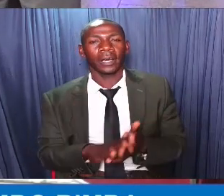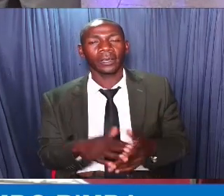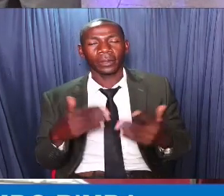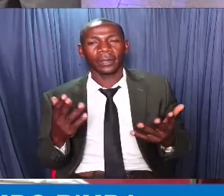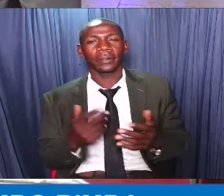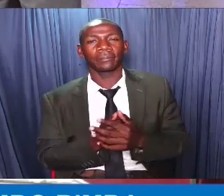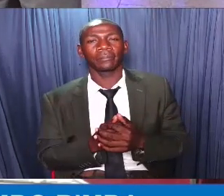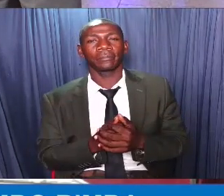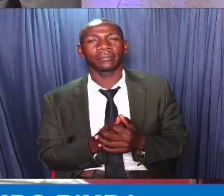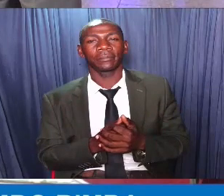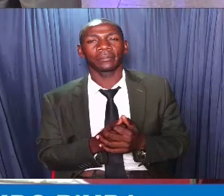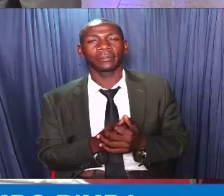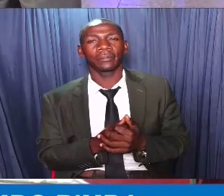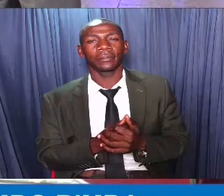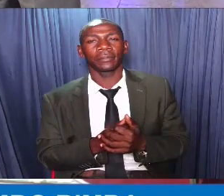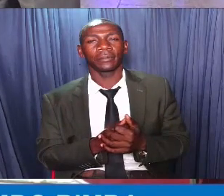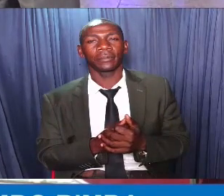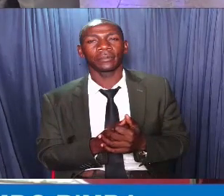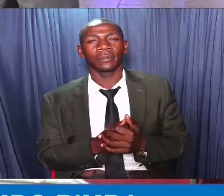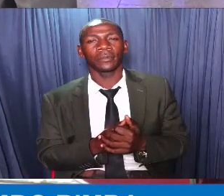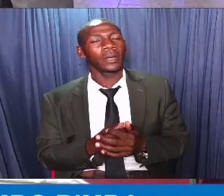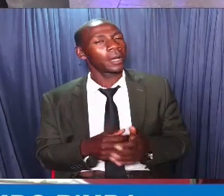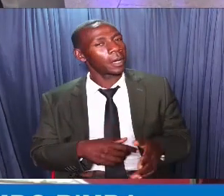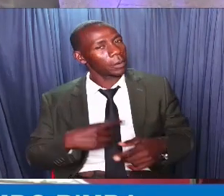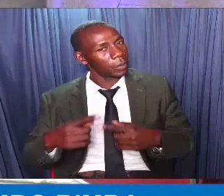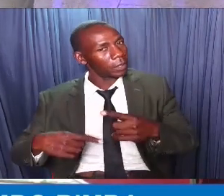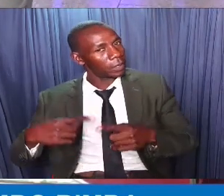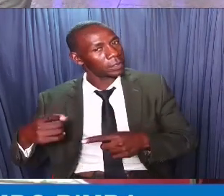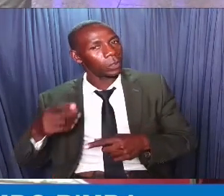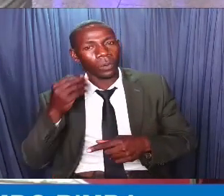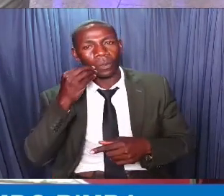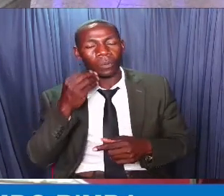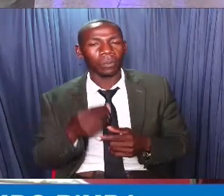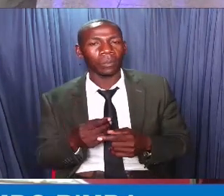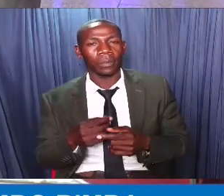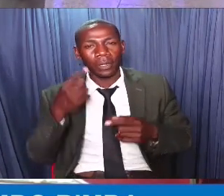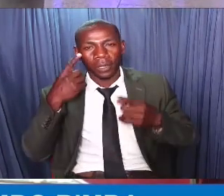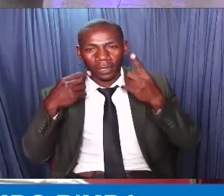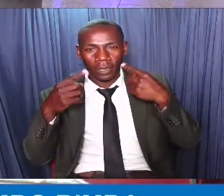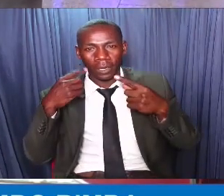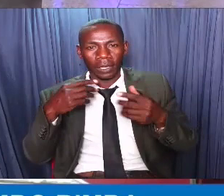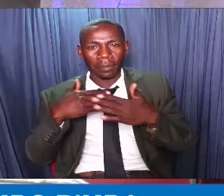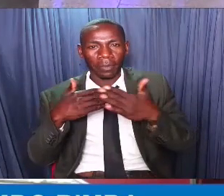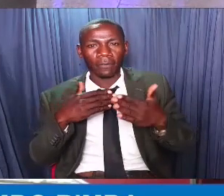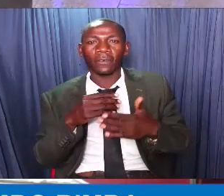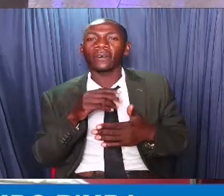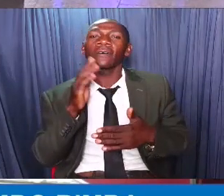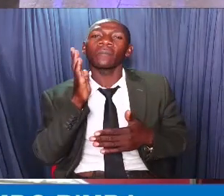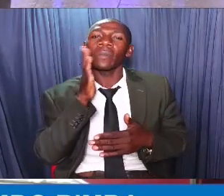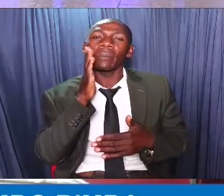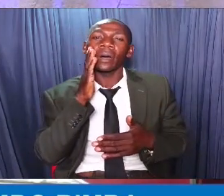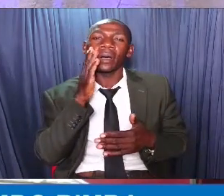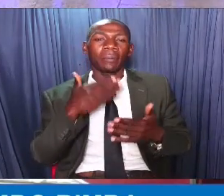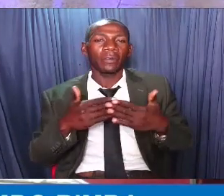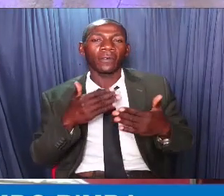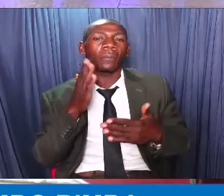Hallelujah. Hallelujah. Basi nikaenda. So I went. Nikalia machozi mbele za mama na baba. I really wept